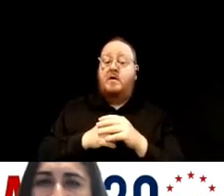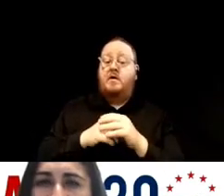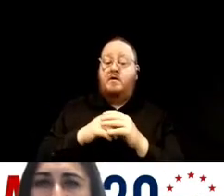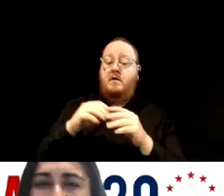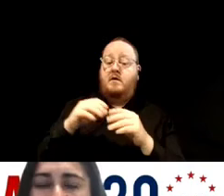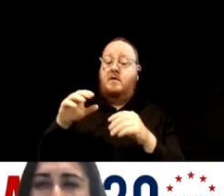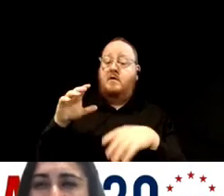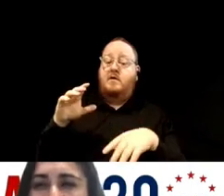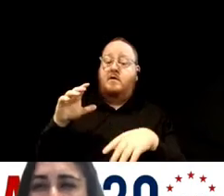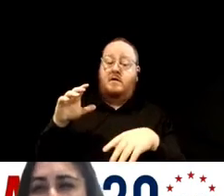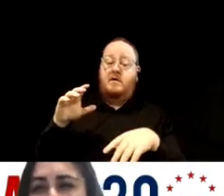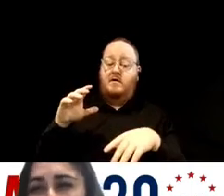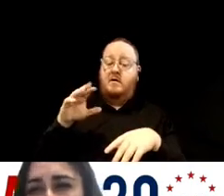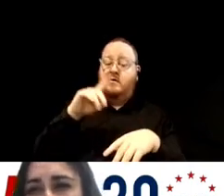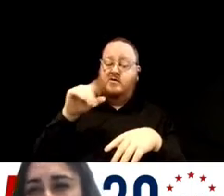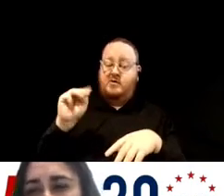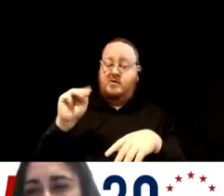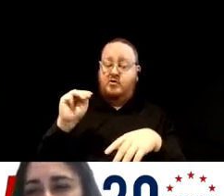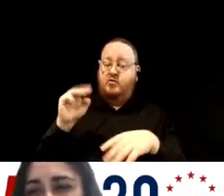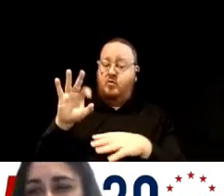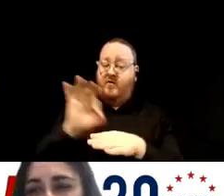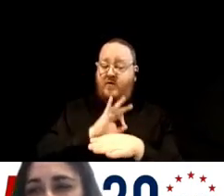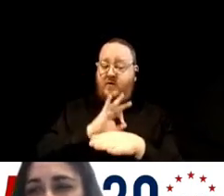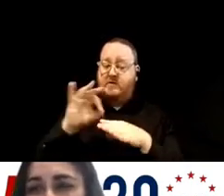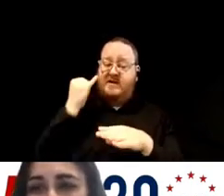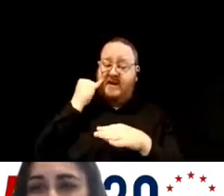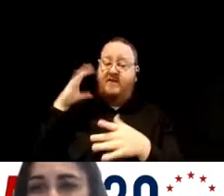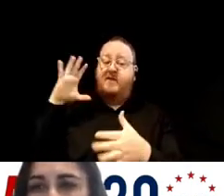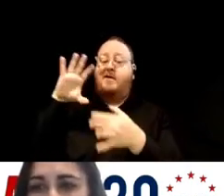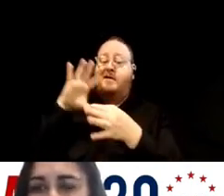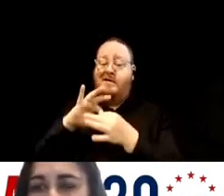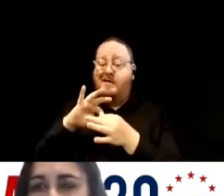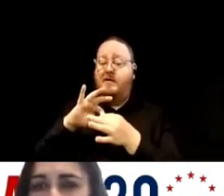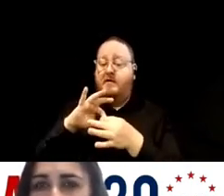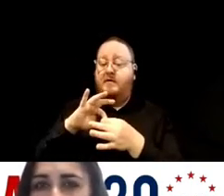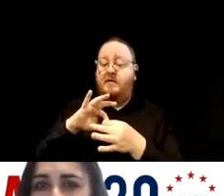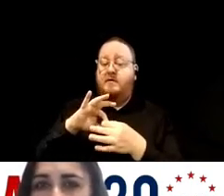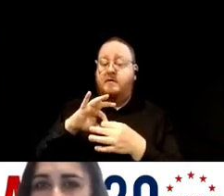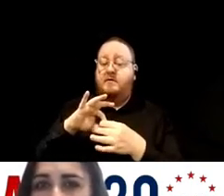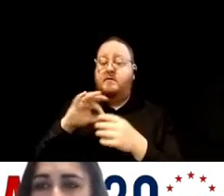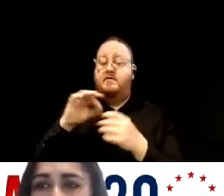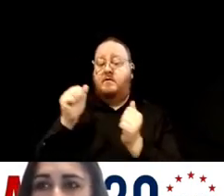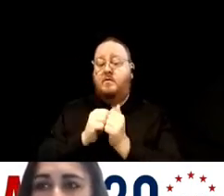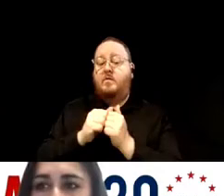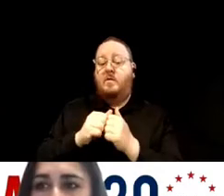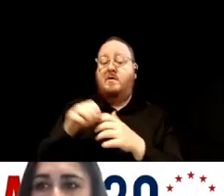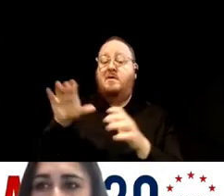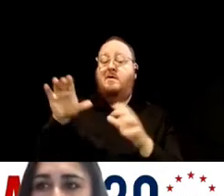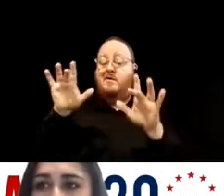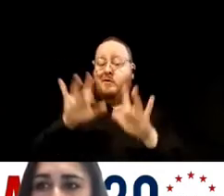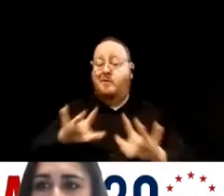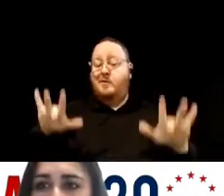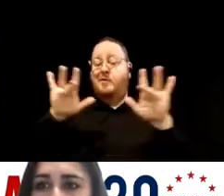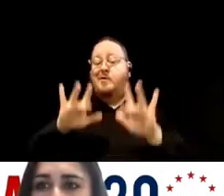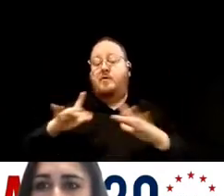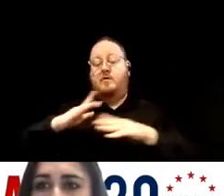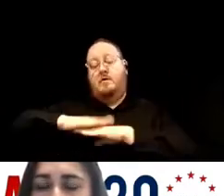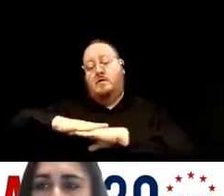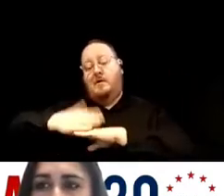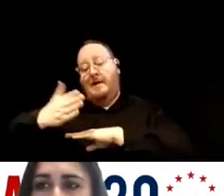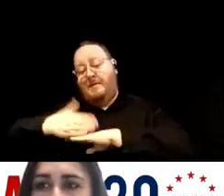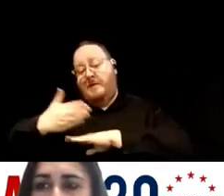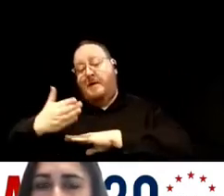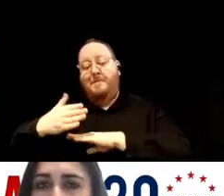is the Zoom functionality if you're connecting to a Zoom session on a computer, or say a laptop or a desktop